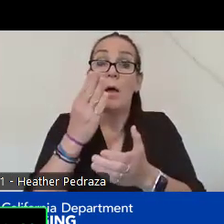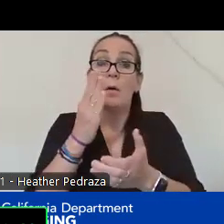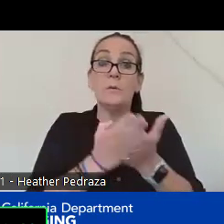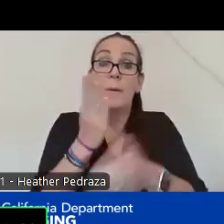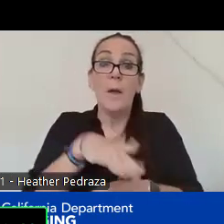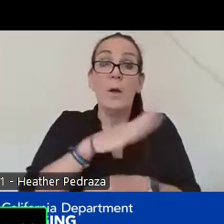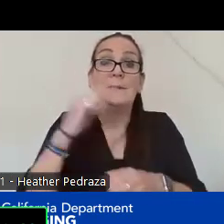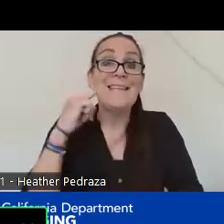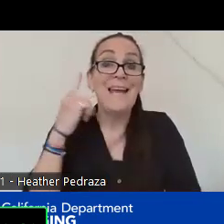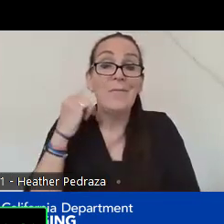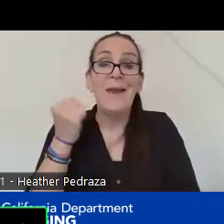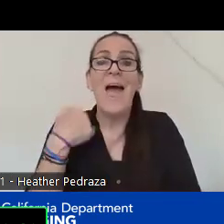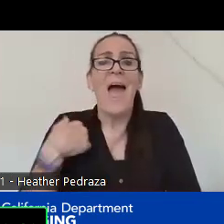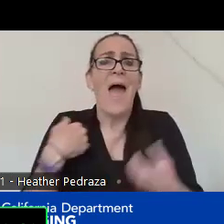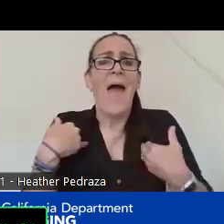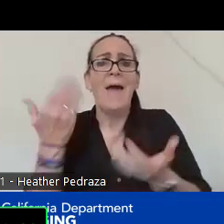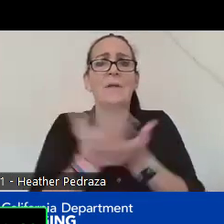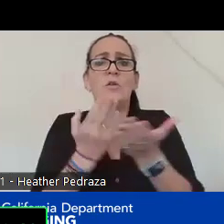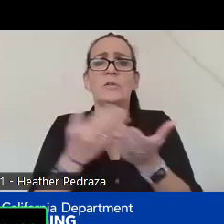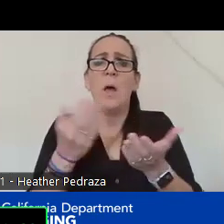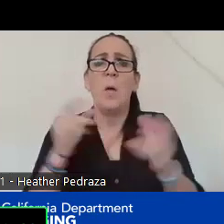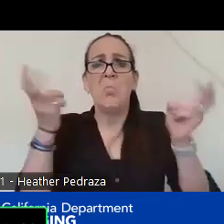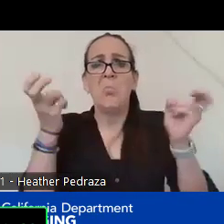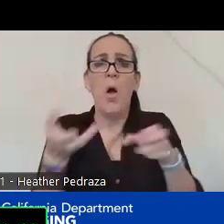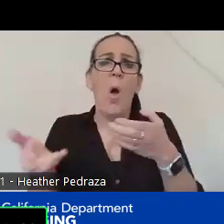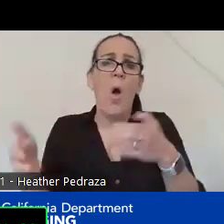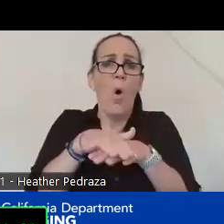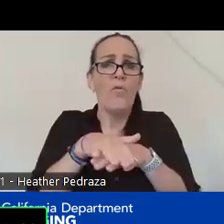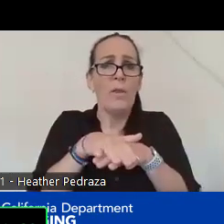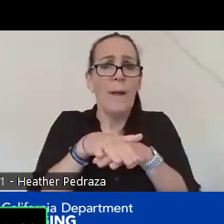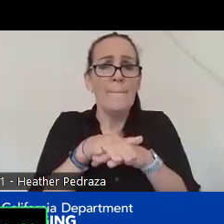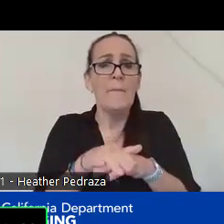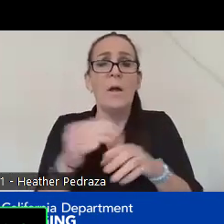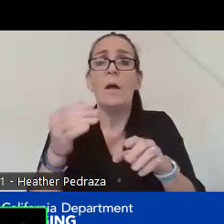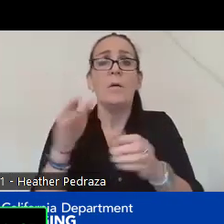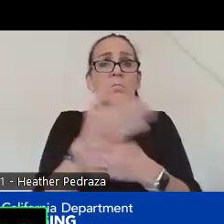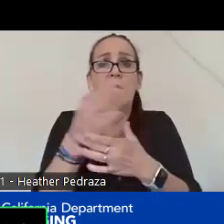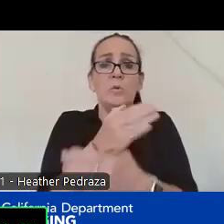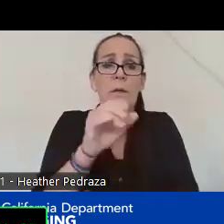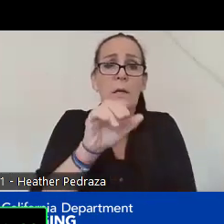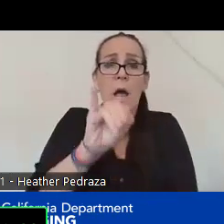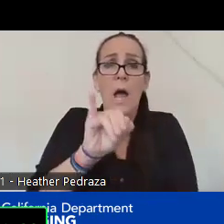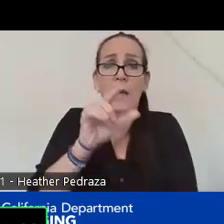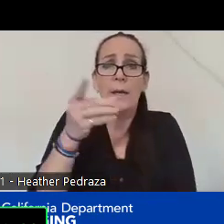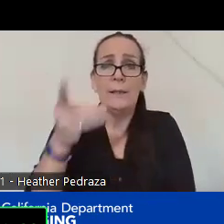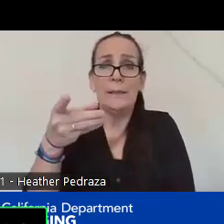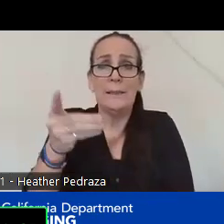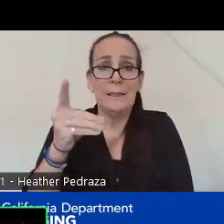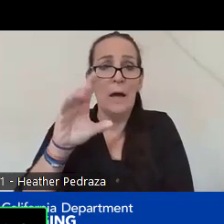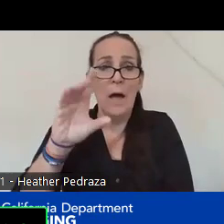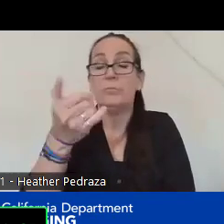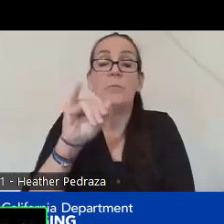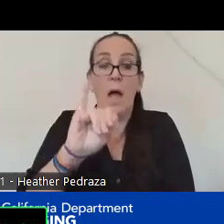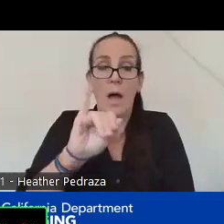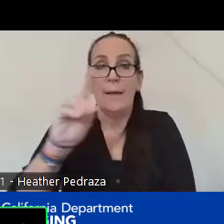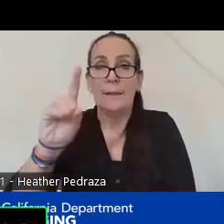of overlap between IDD services and services for older